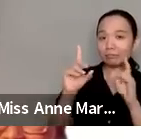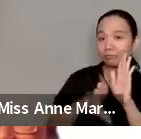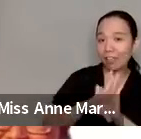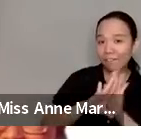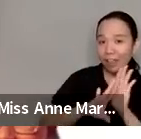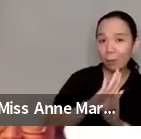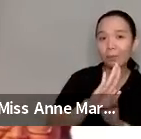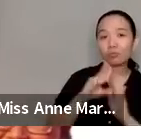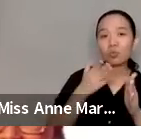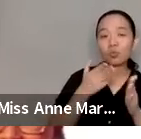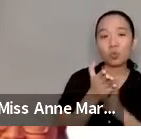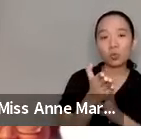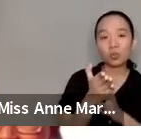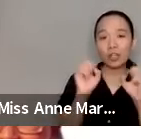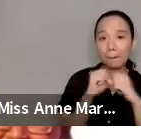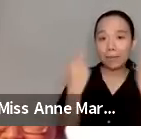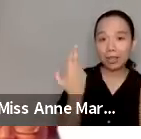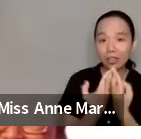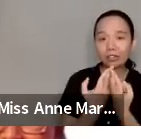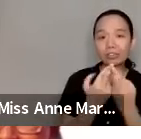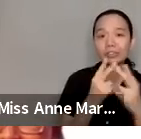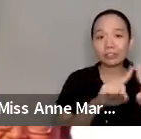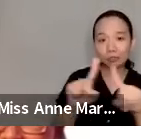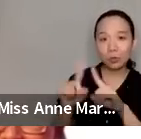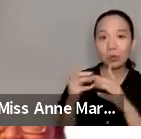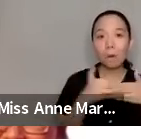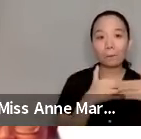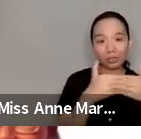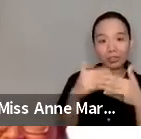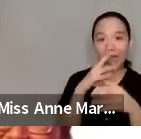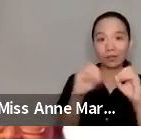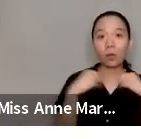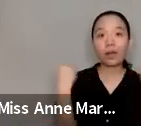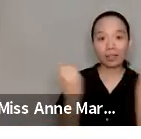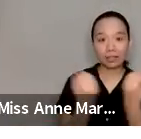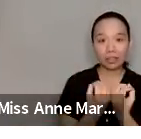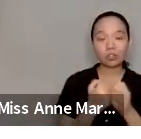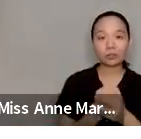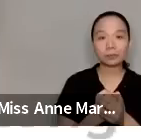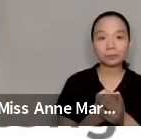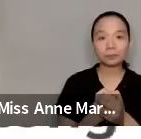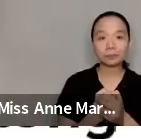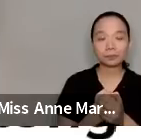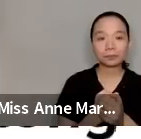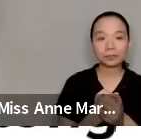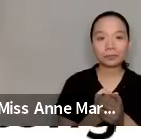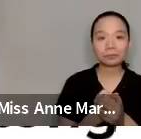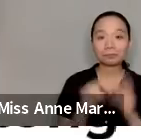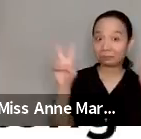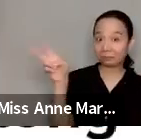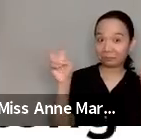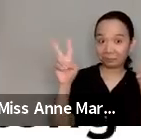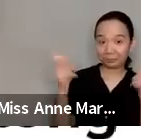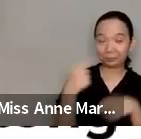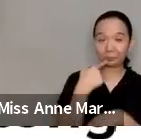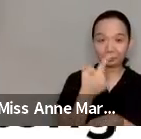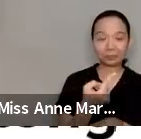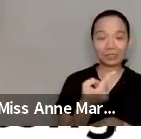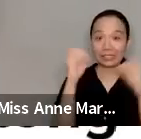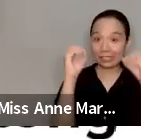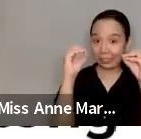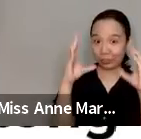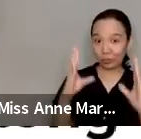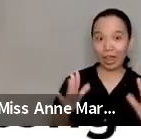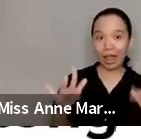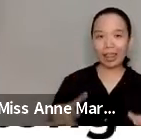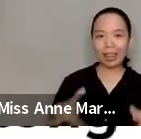seminars, and active learning communities and organizations. As a cliche goes, a teacher is